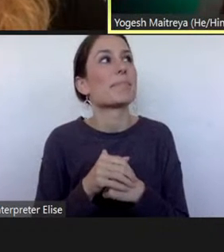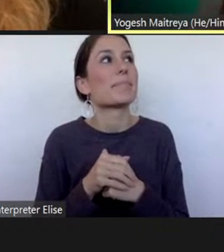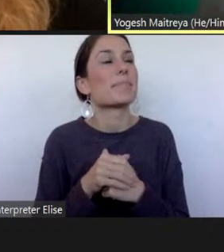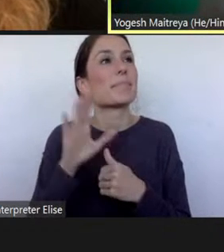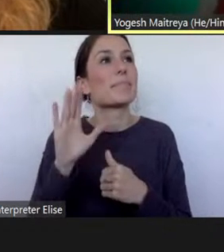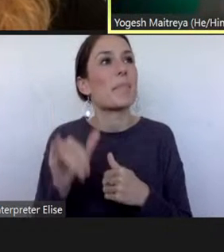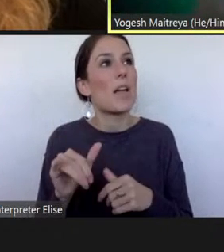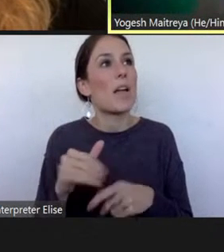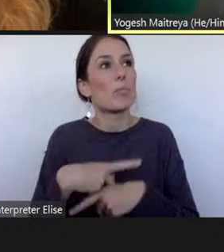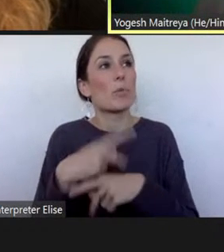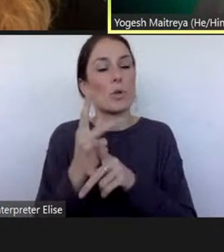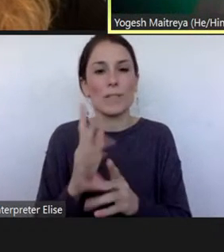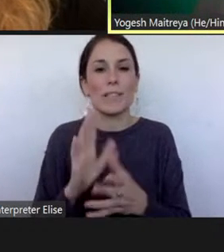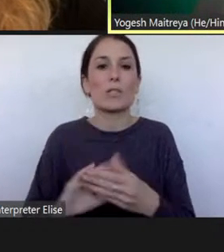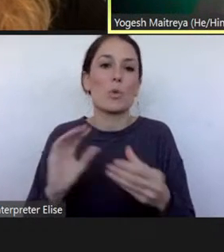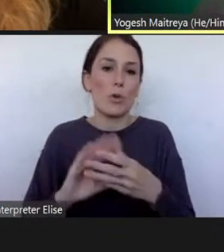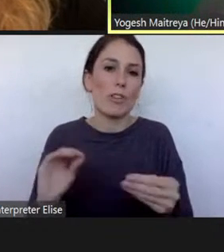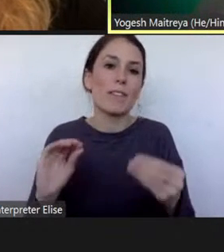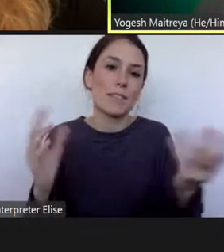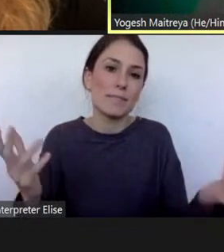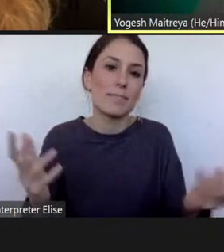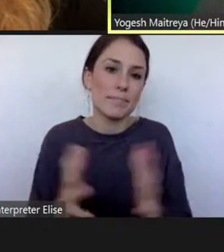by producing stories.